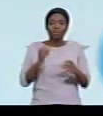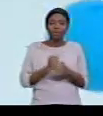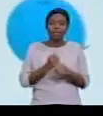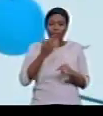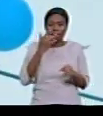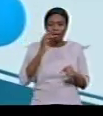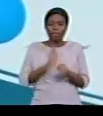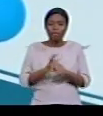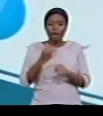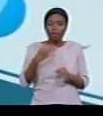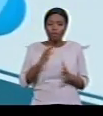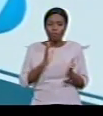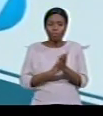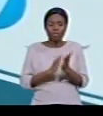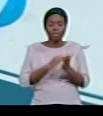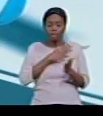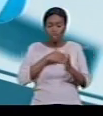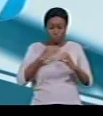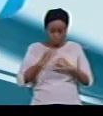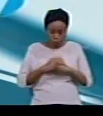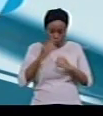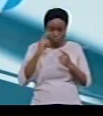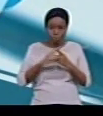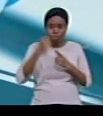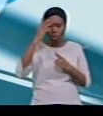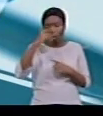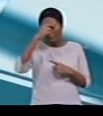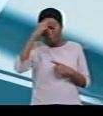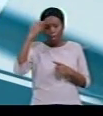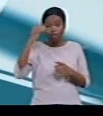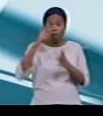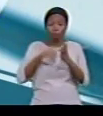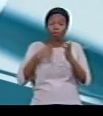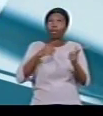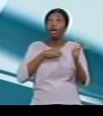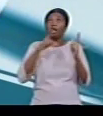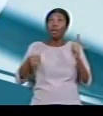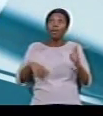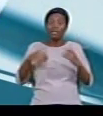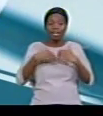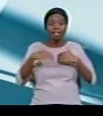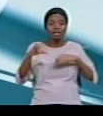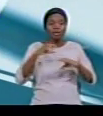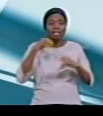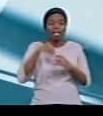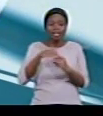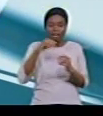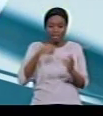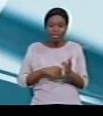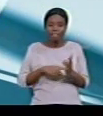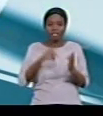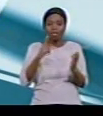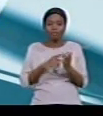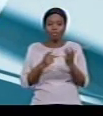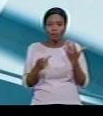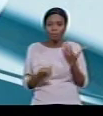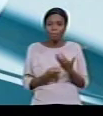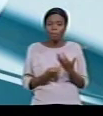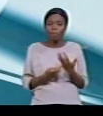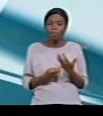worship to the Lord because of what the Lord has done in this crusade. In fact,